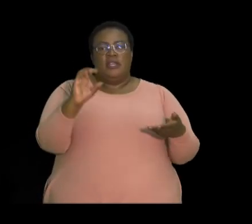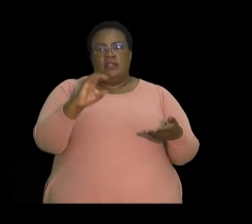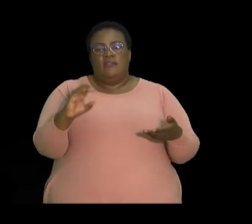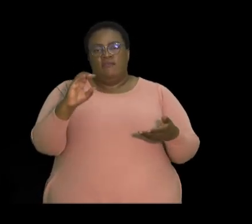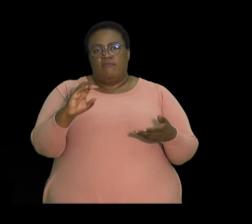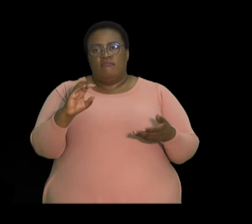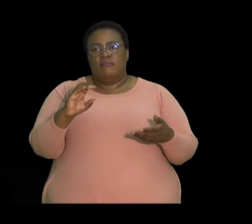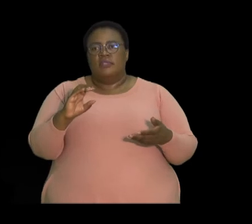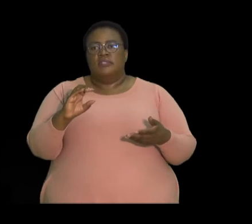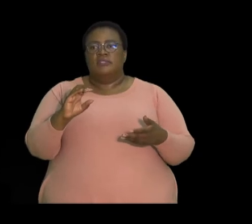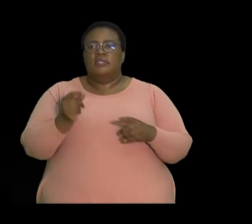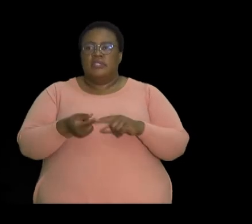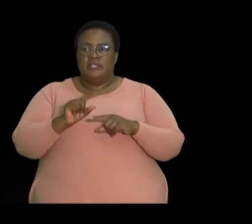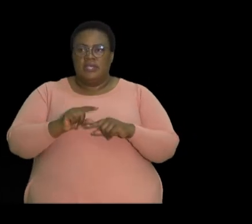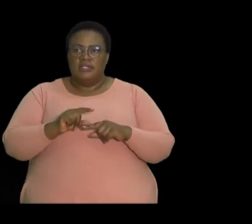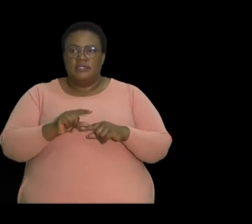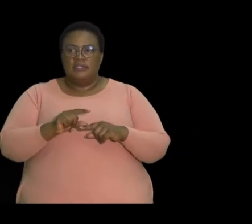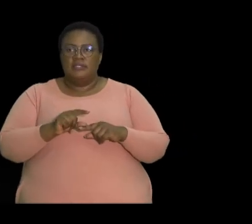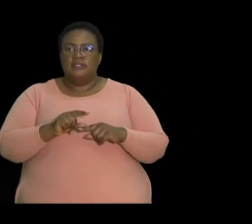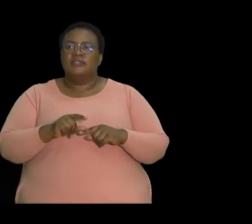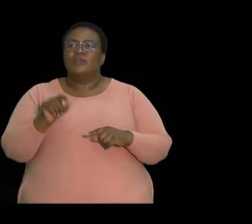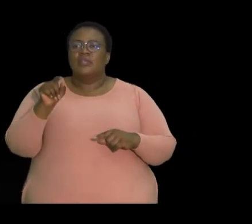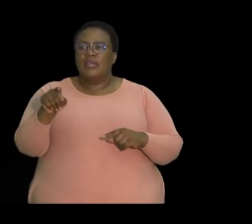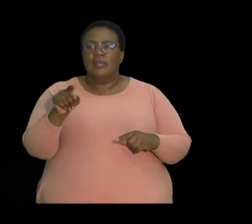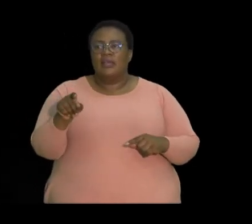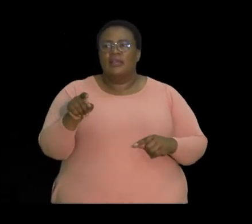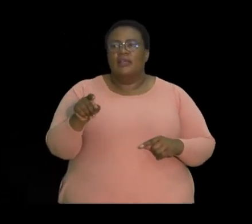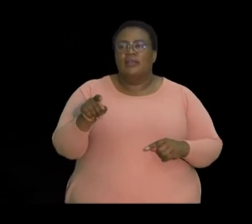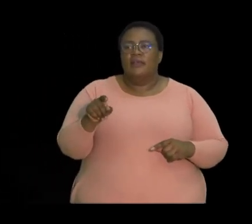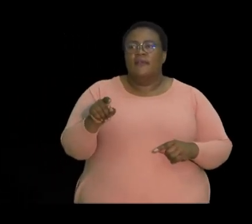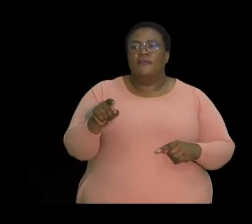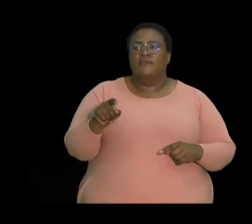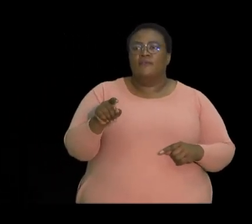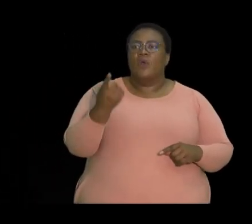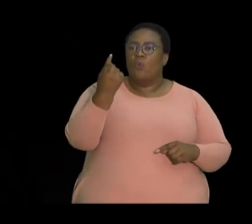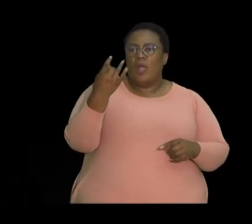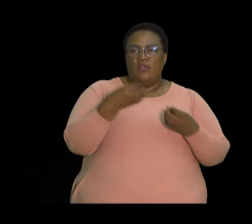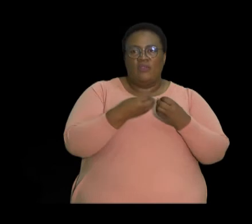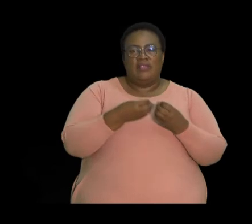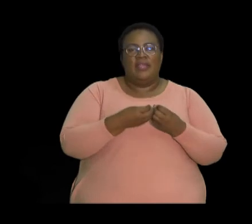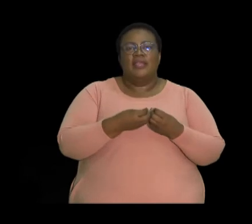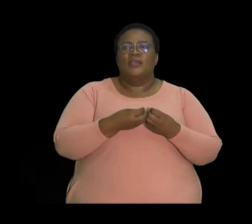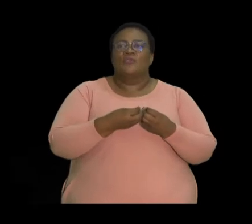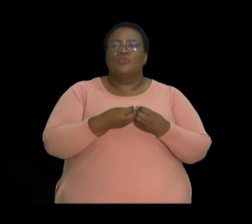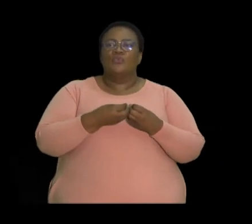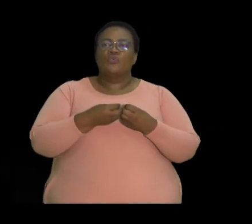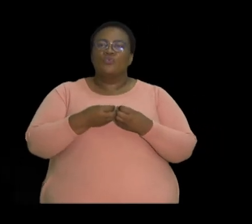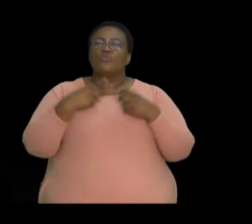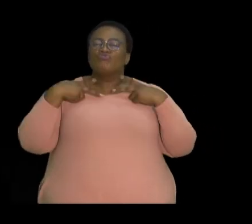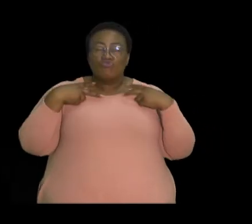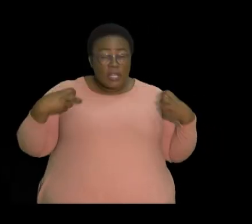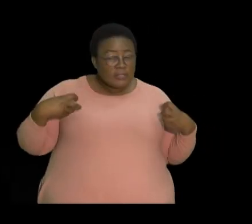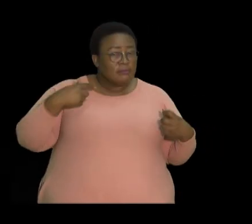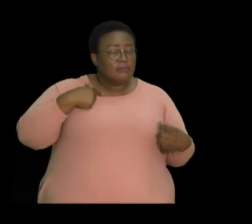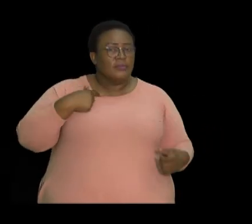compound interest. Now I will verify something here, guys. you know, one of the things that you